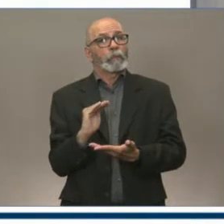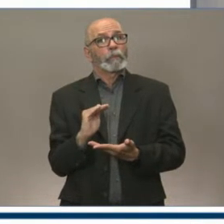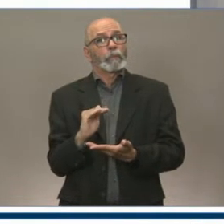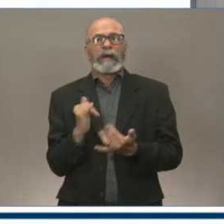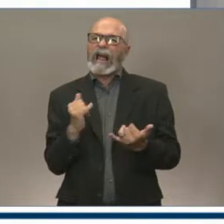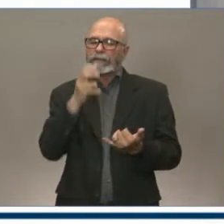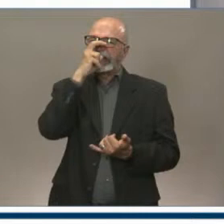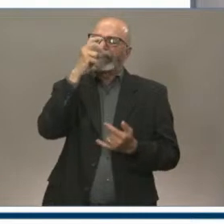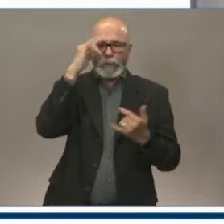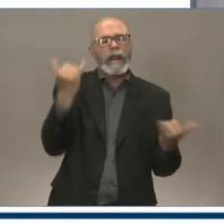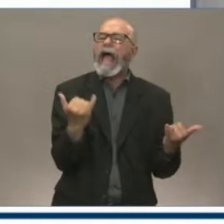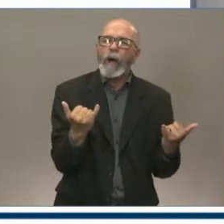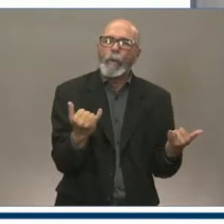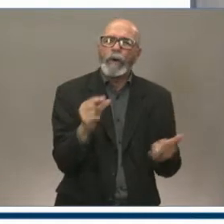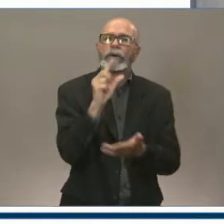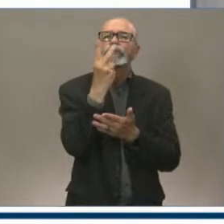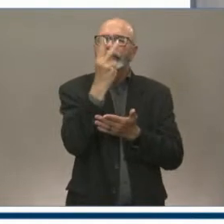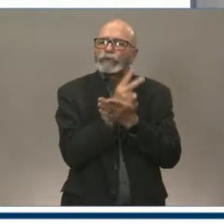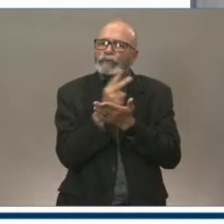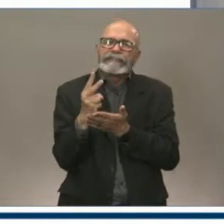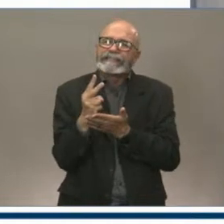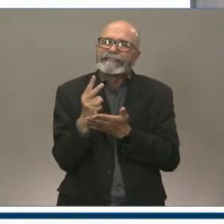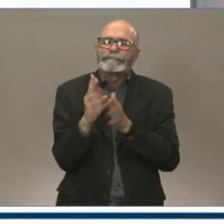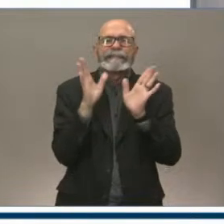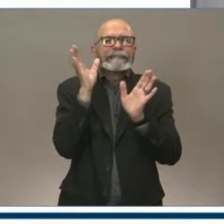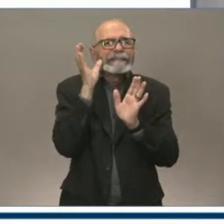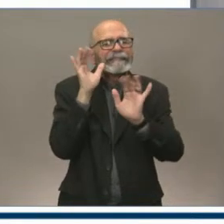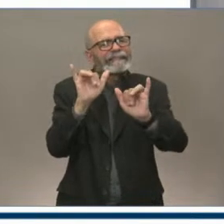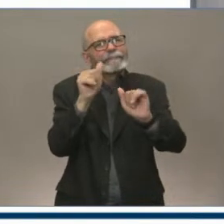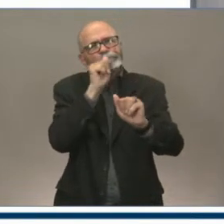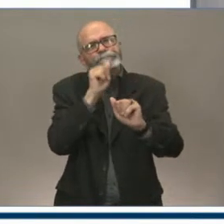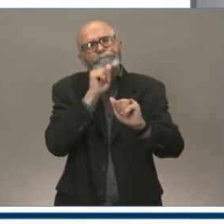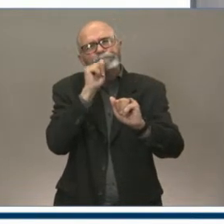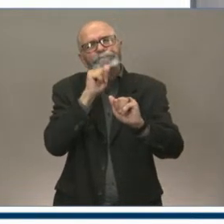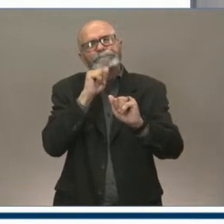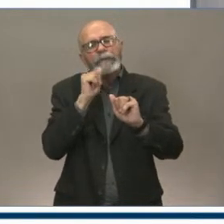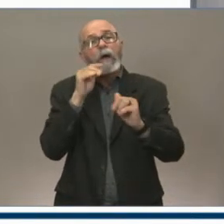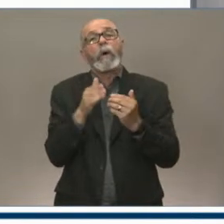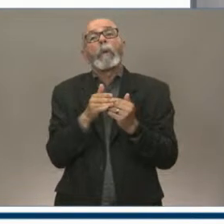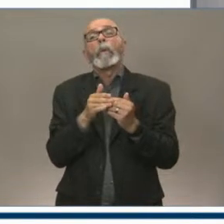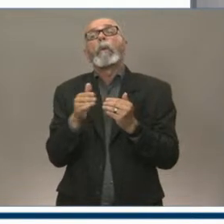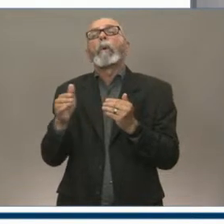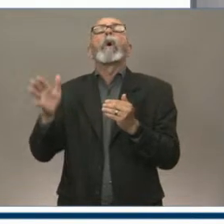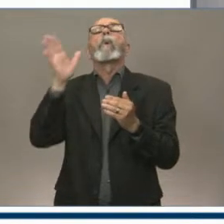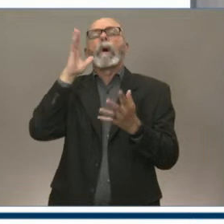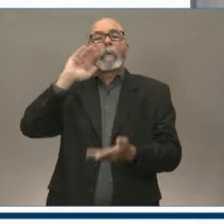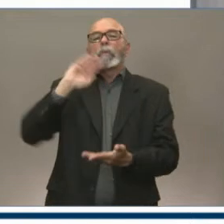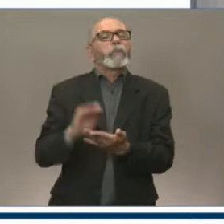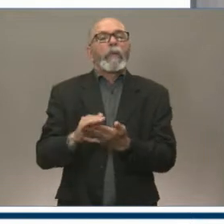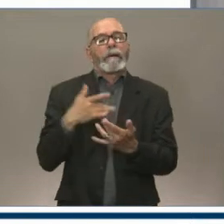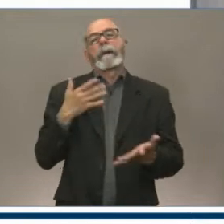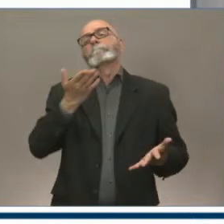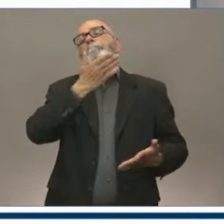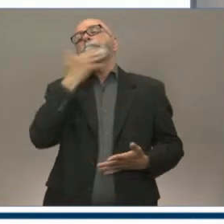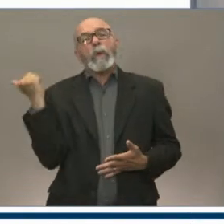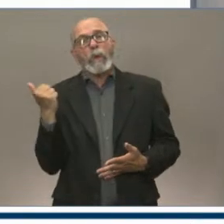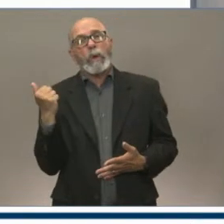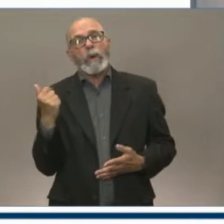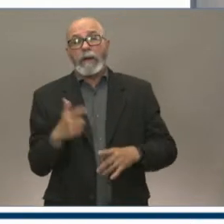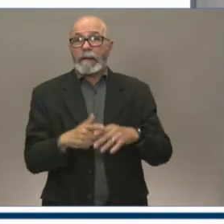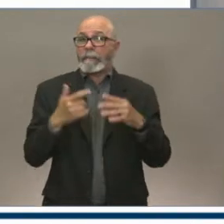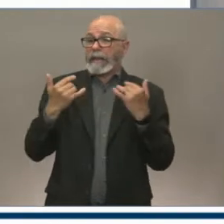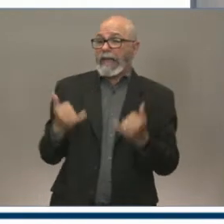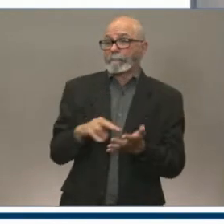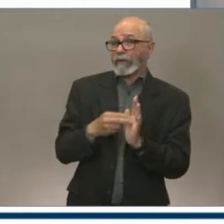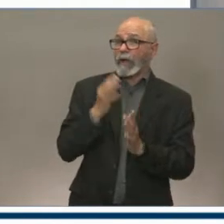can listen to what we're trying to do now, the better off we'll be. If we want to have a decent summer and we let the vaccines catch